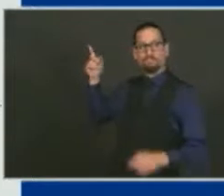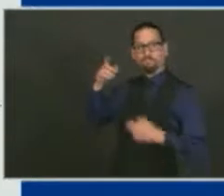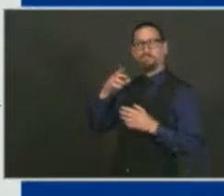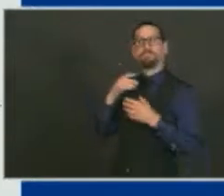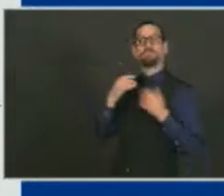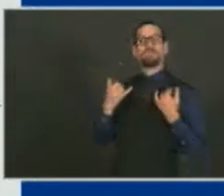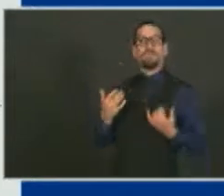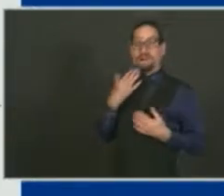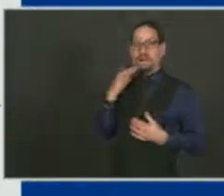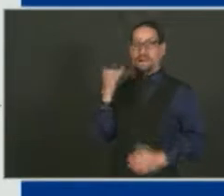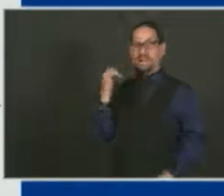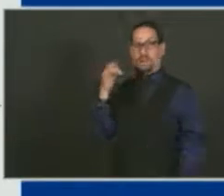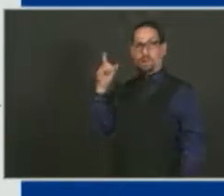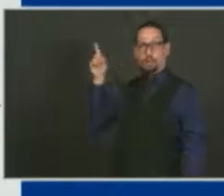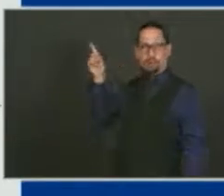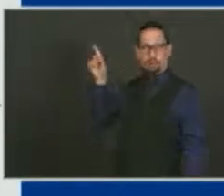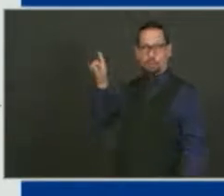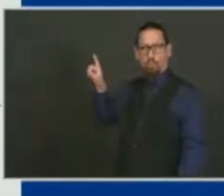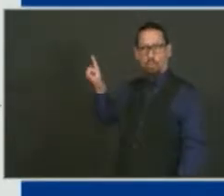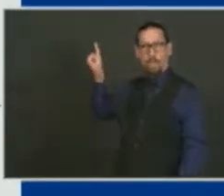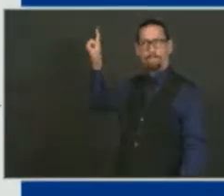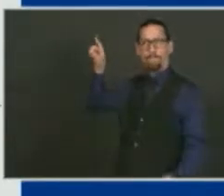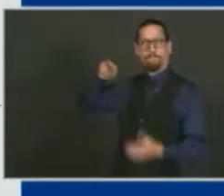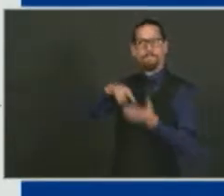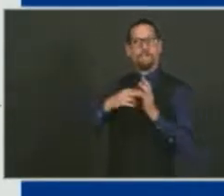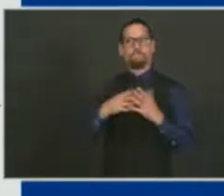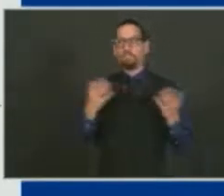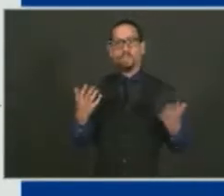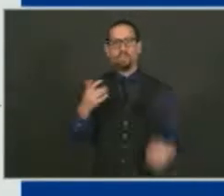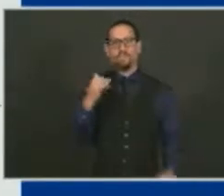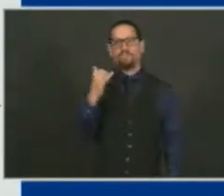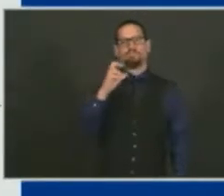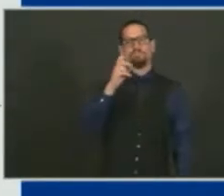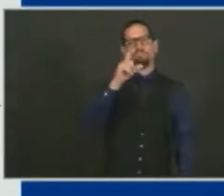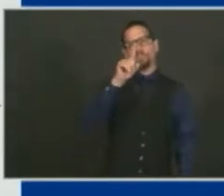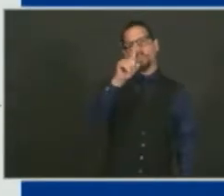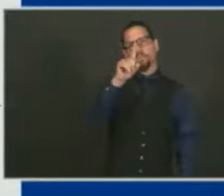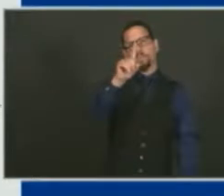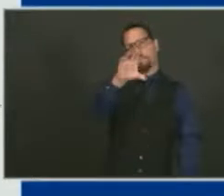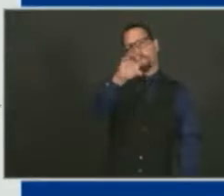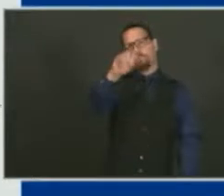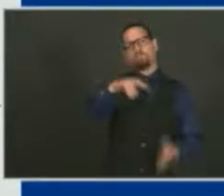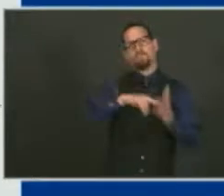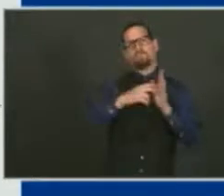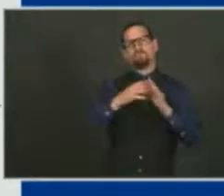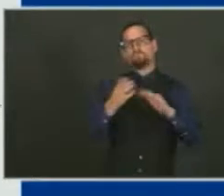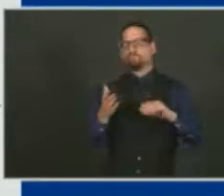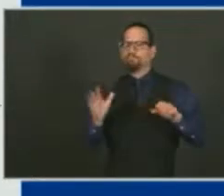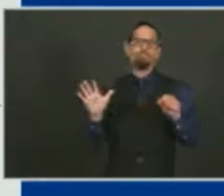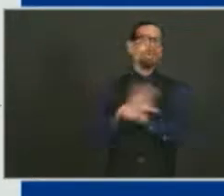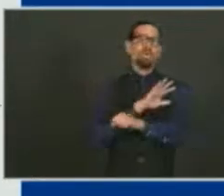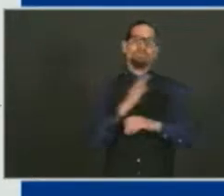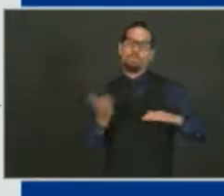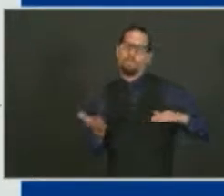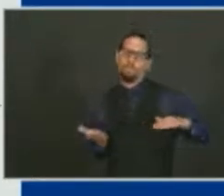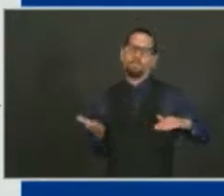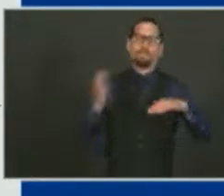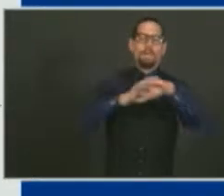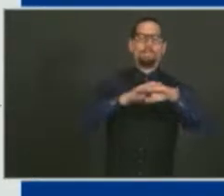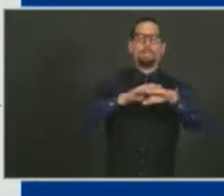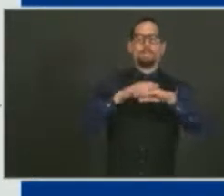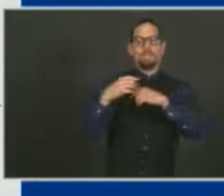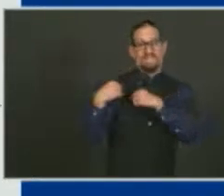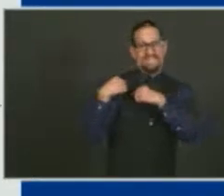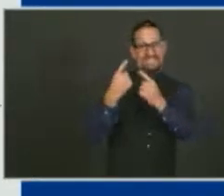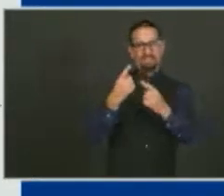because it reflects a 100% increase over the past 4 weeks. So the past 4 weeks, it's